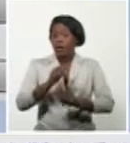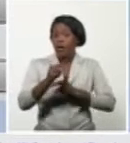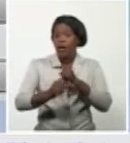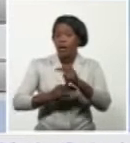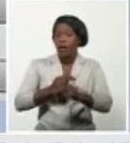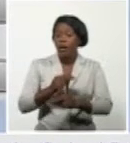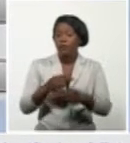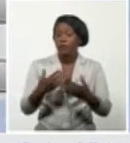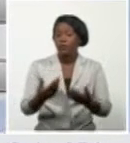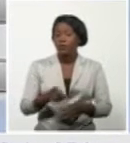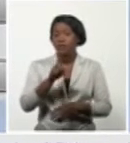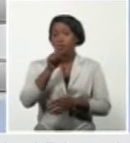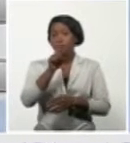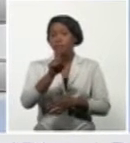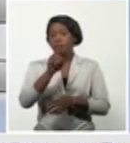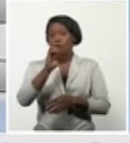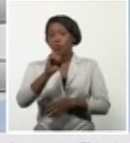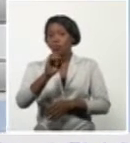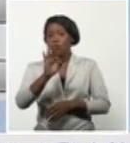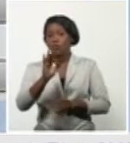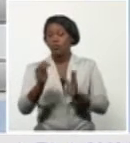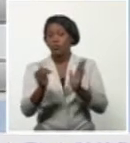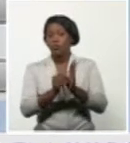And Cuba has already performed